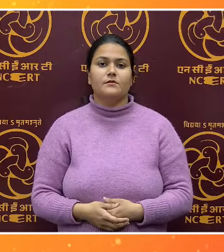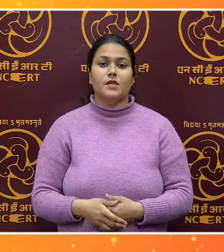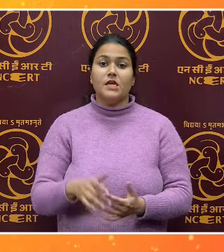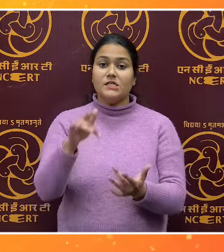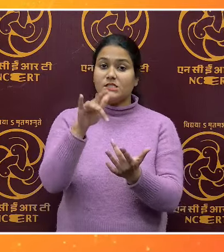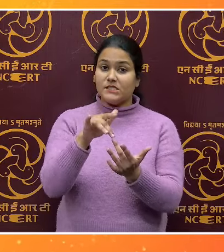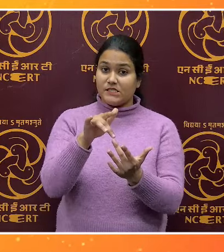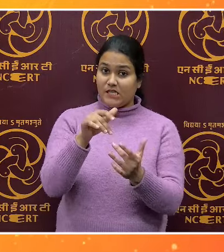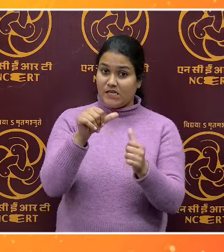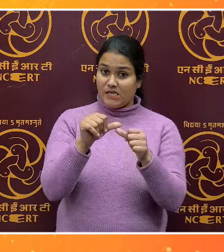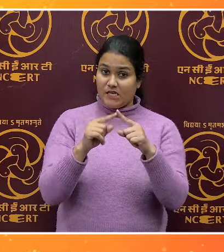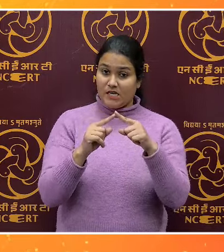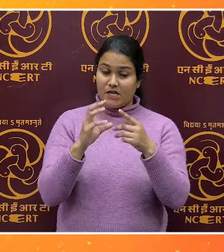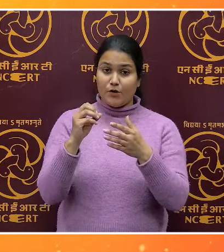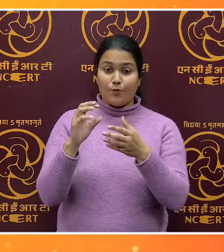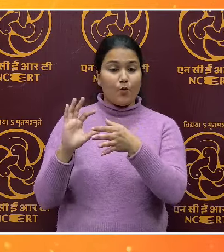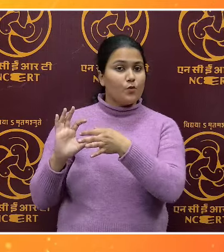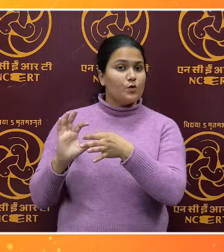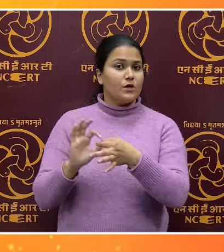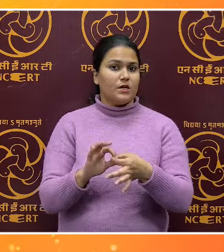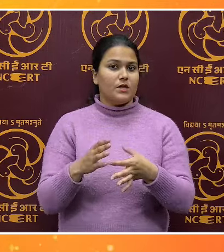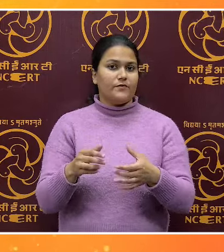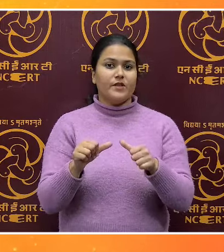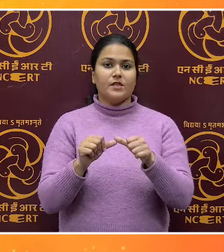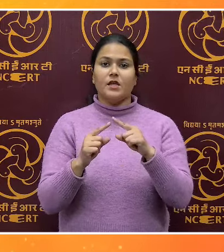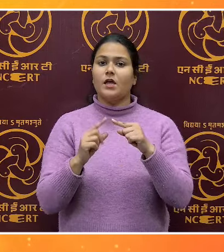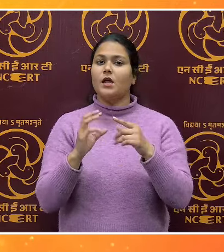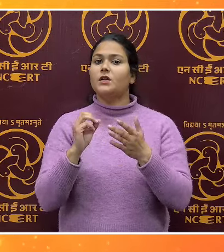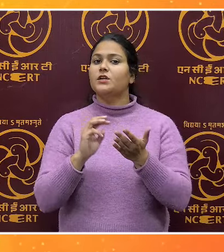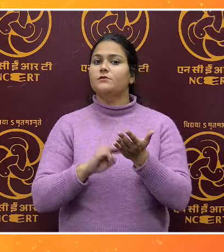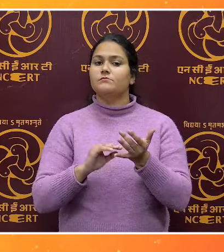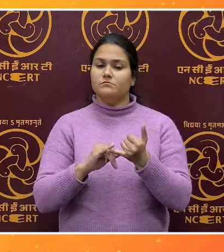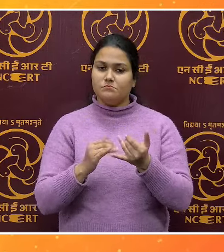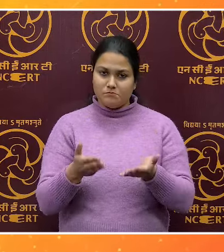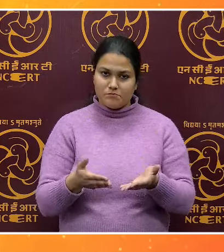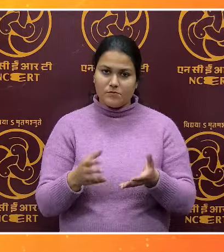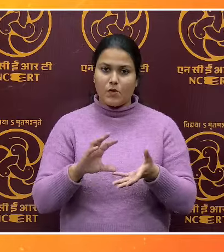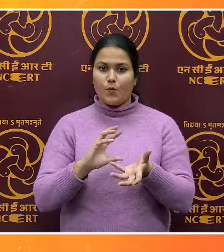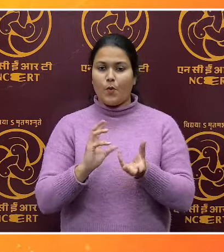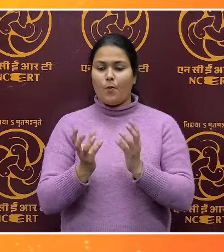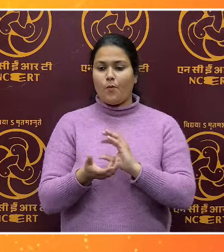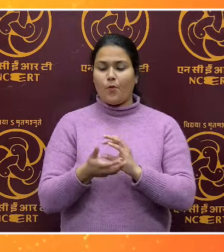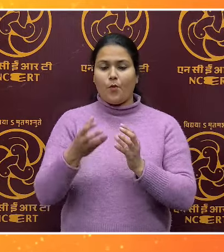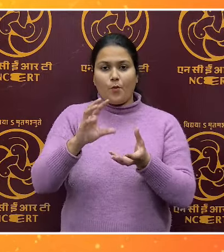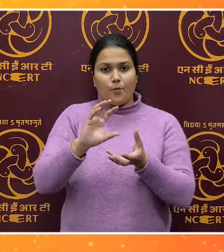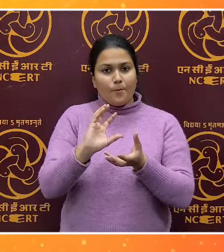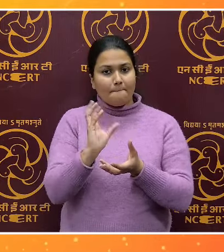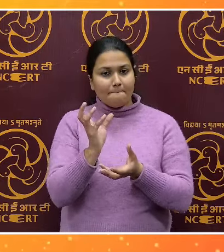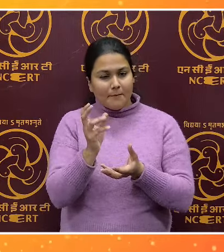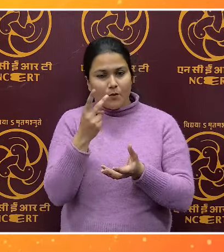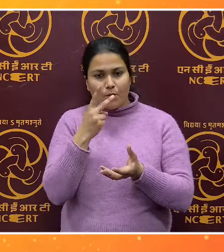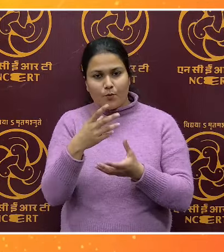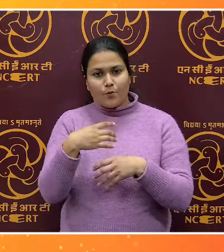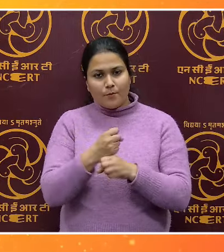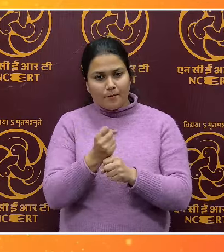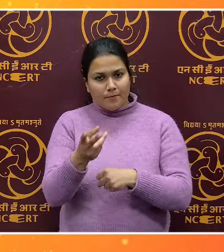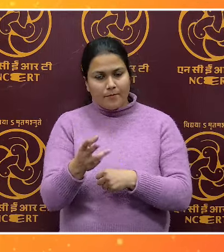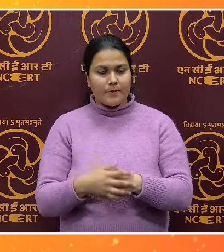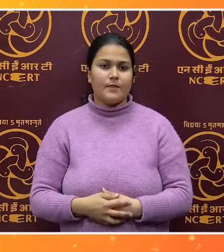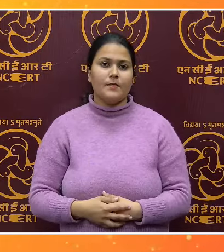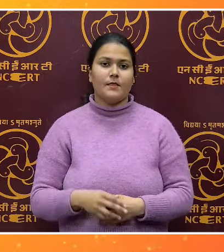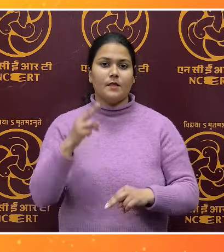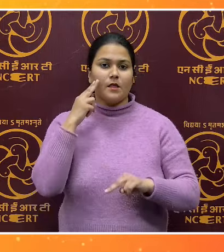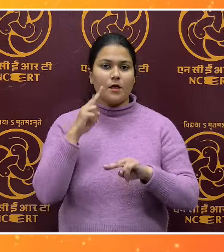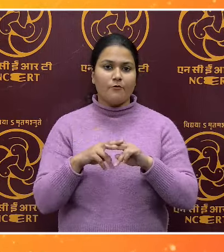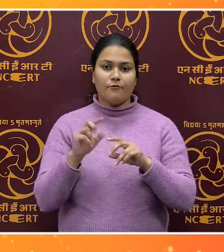central metal will join with the ligands, then coordination sphere will form. So, in case of coordination